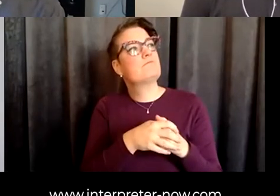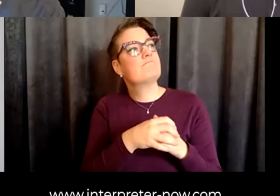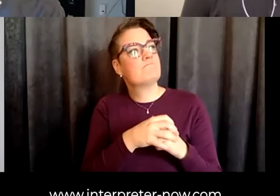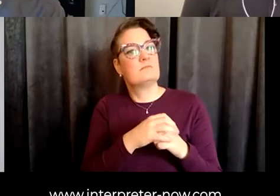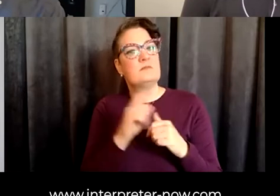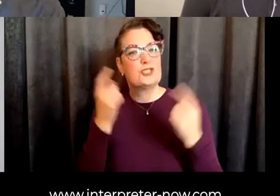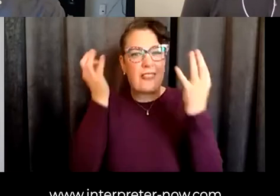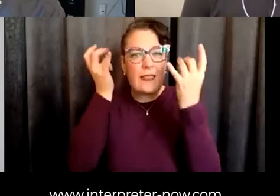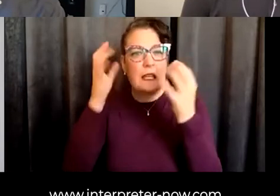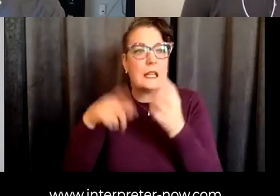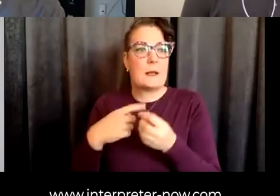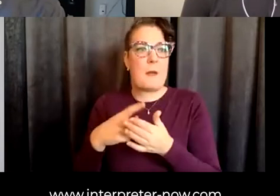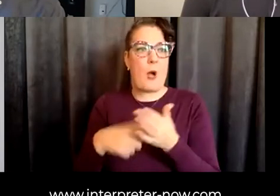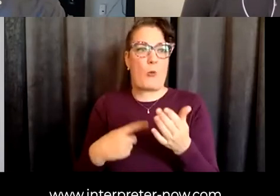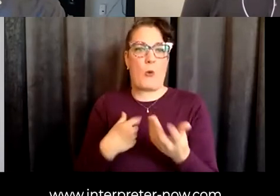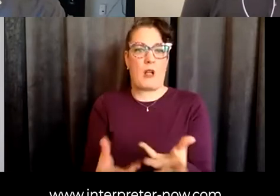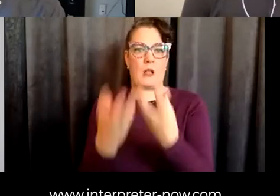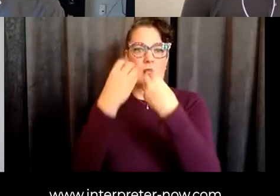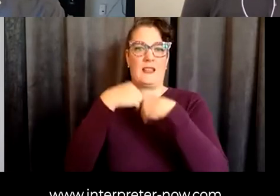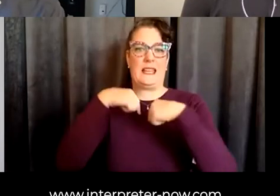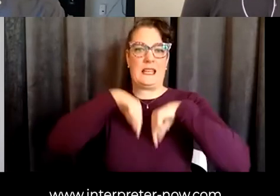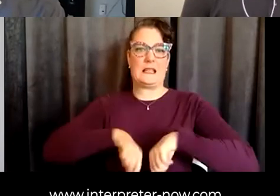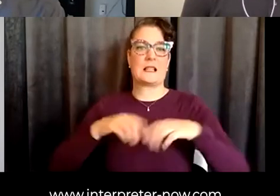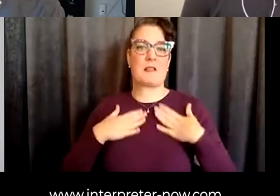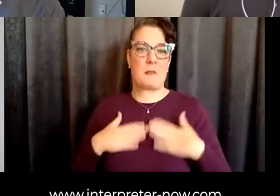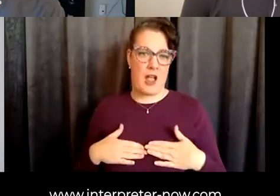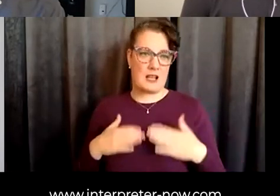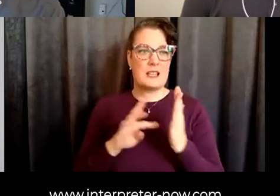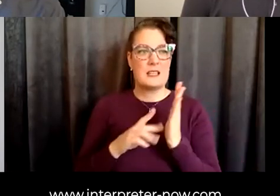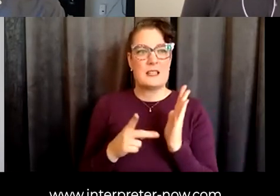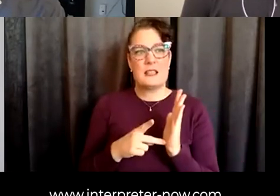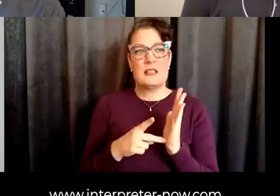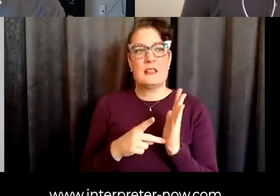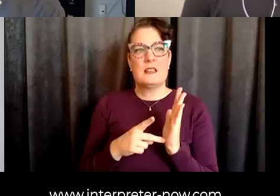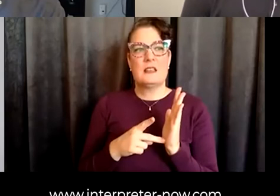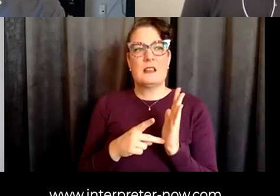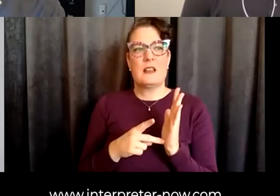thinking about what was going into my body so that I was not